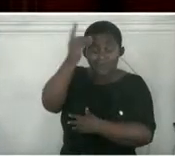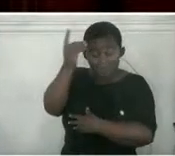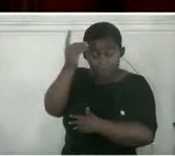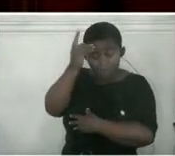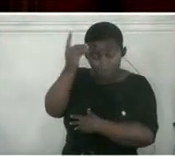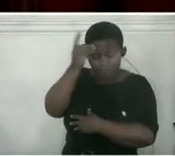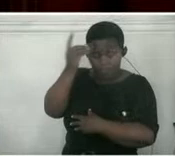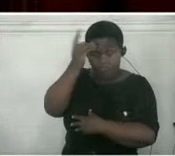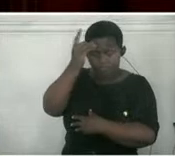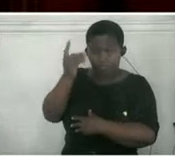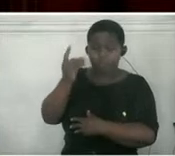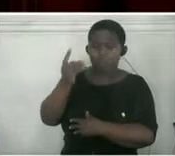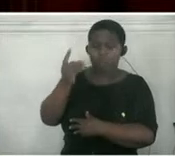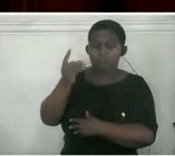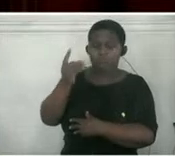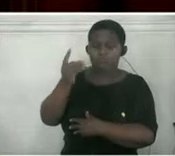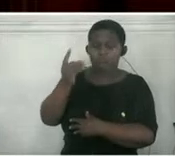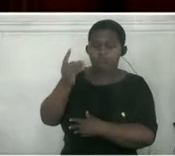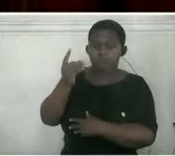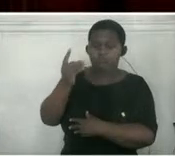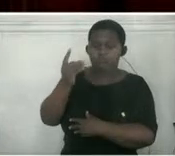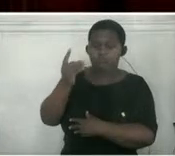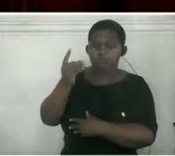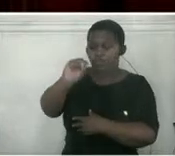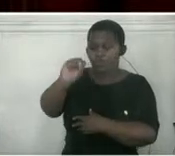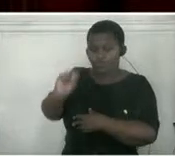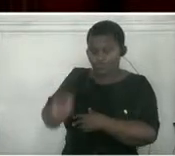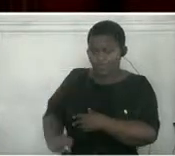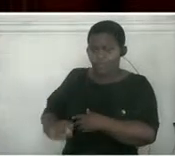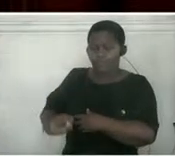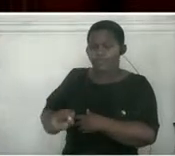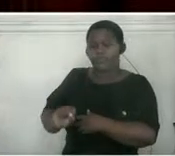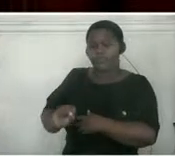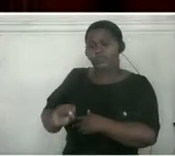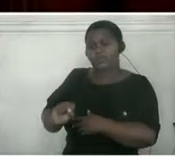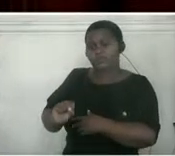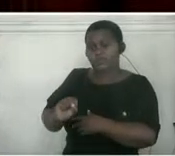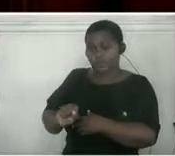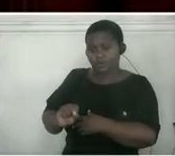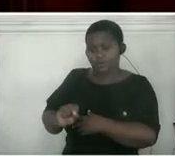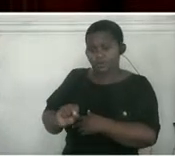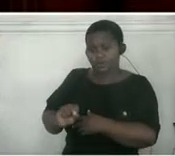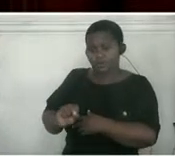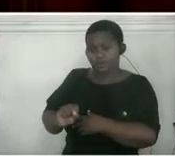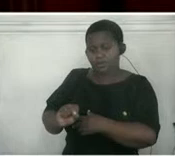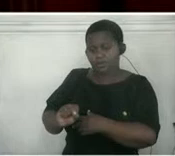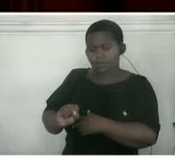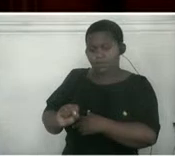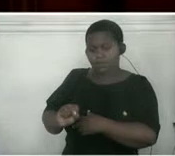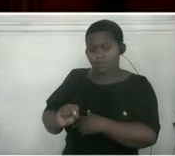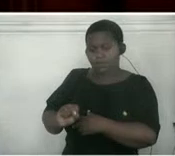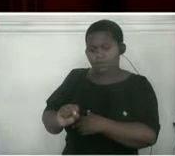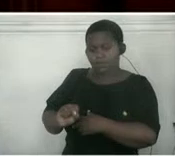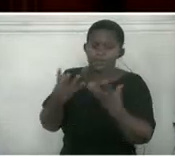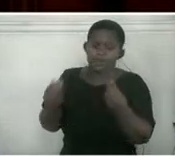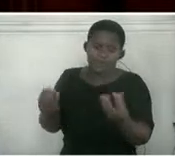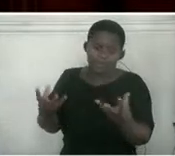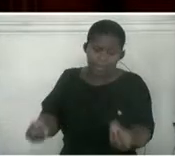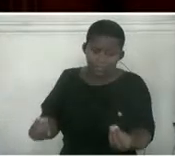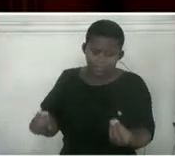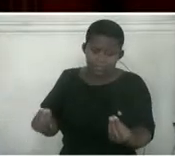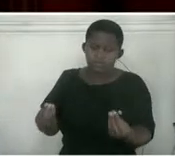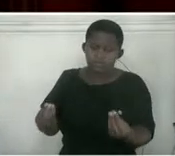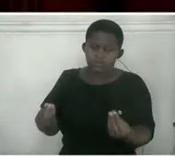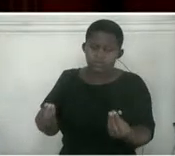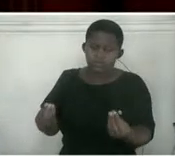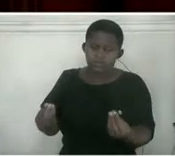is a hub port for Southern Hemisphere through doubling the capacity. The plan